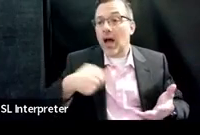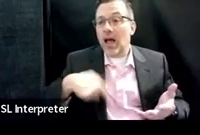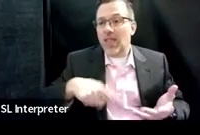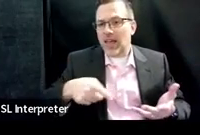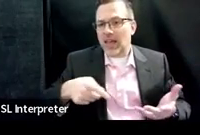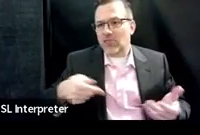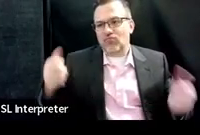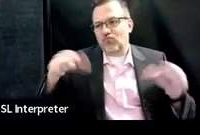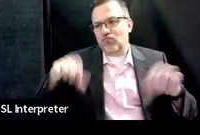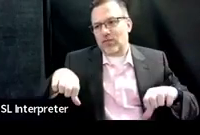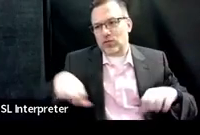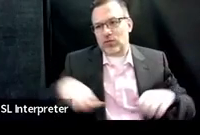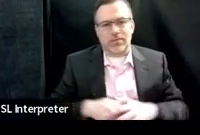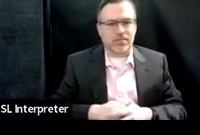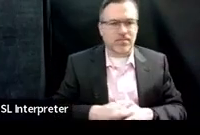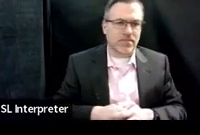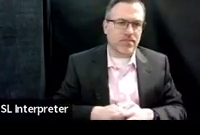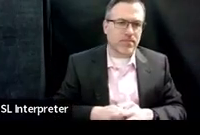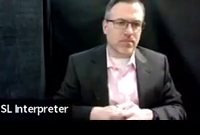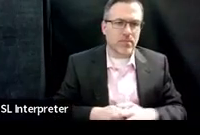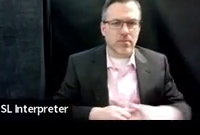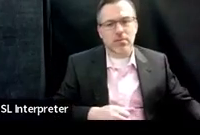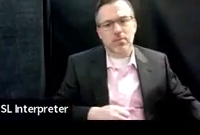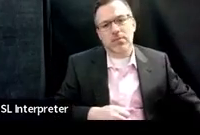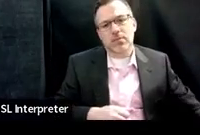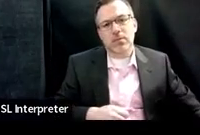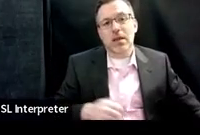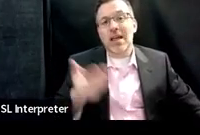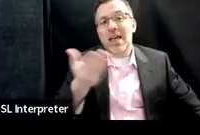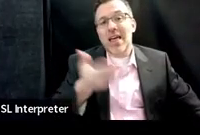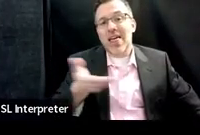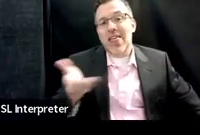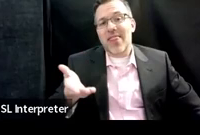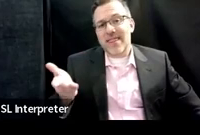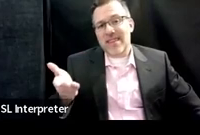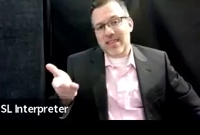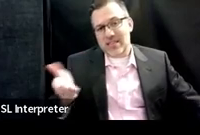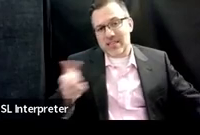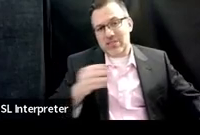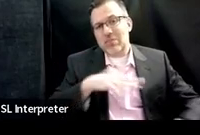And again, here are directions about things that may be included in this section.